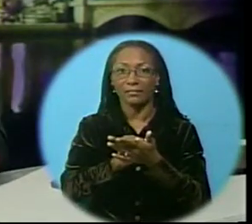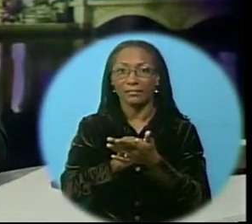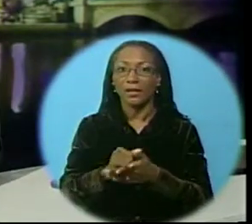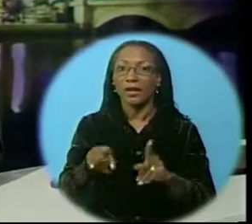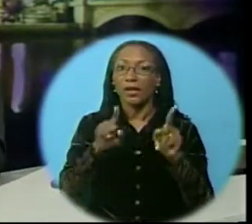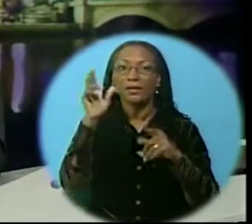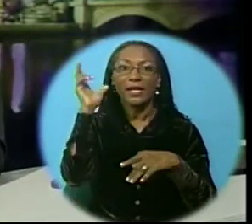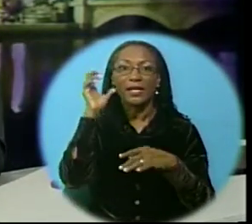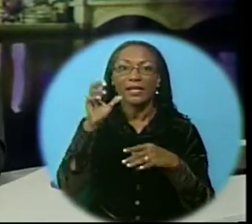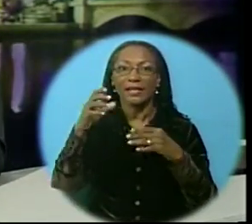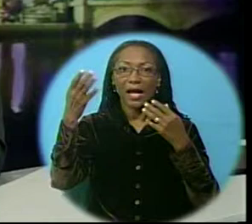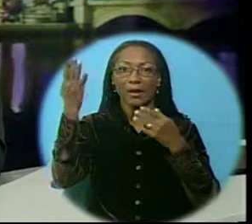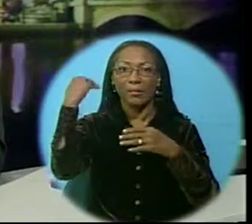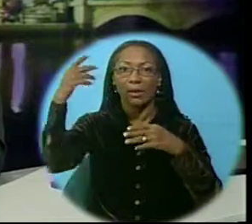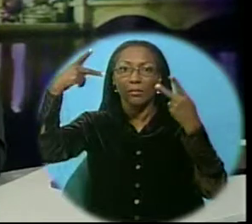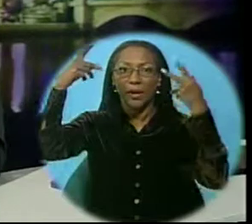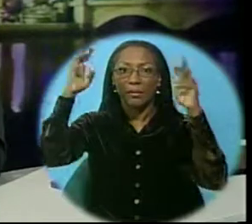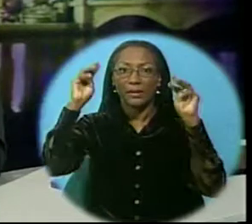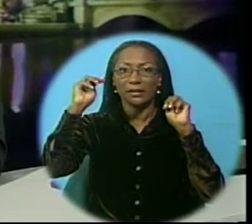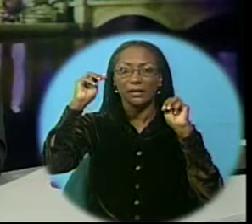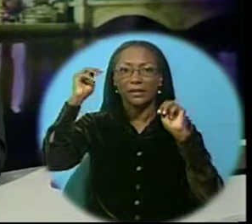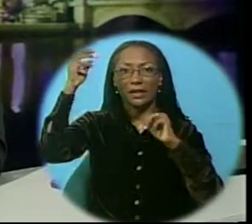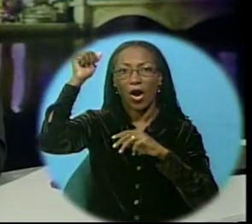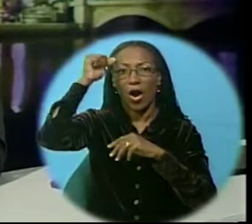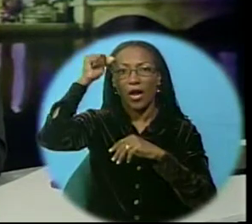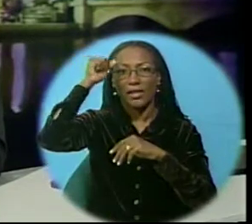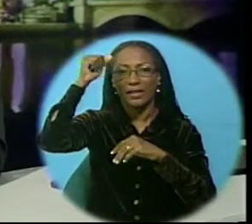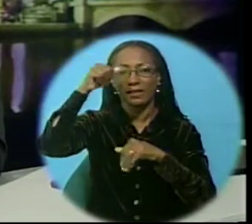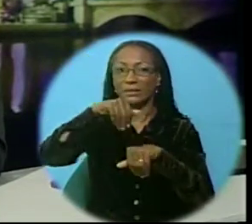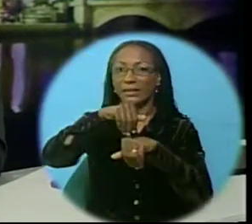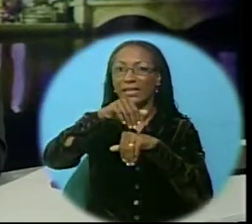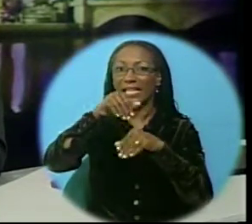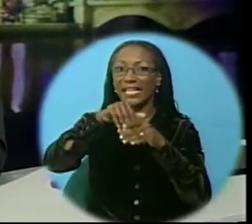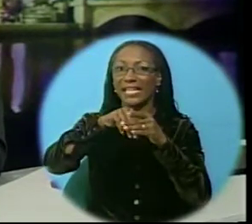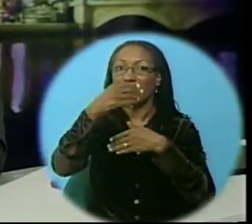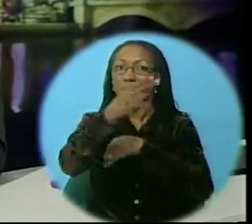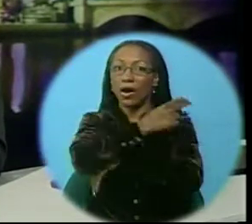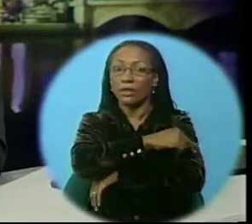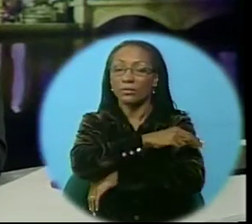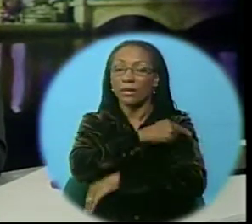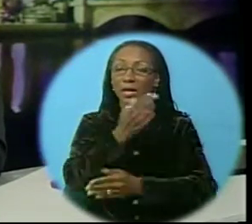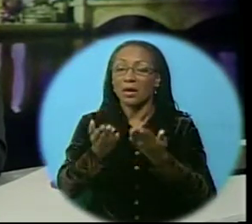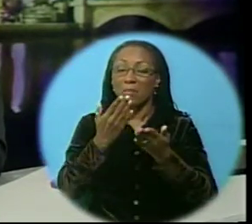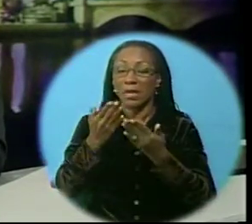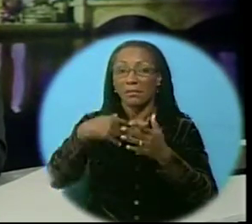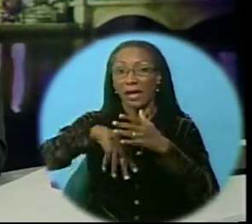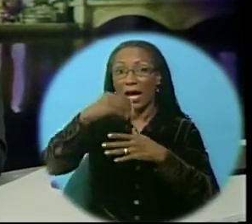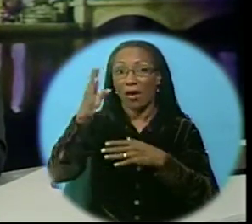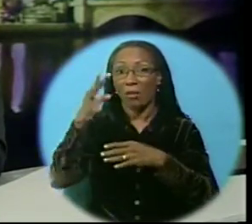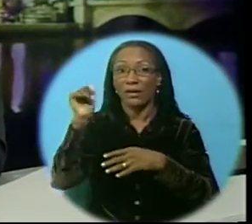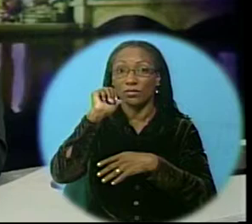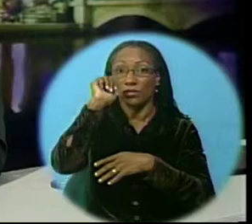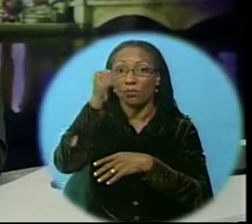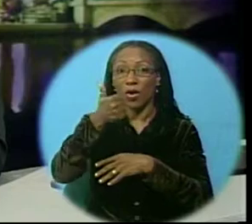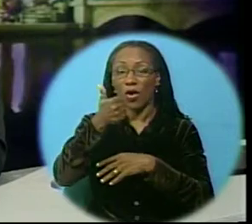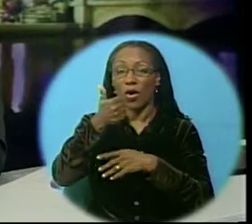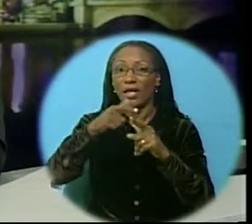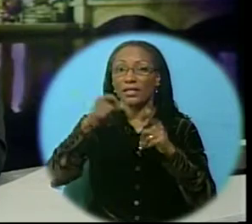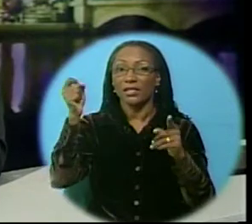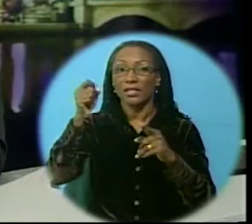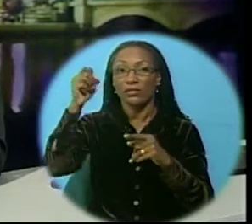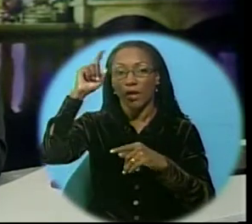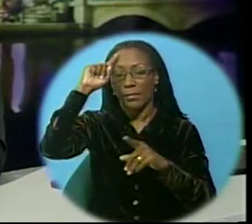that former Prime Minister Owen Arthur has been hospitalized. However, he should be released by tomorrow. That's according to his brother Richard, who gave